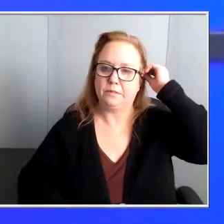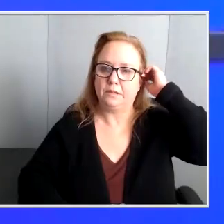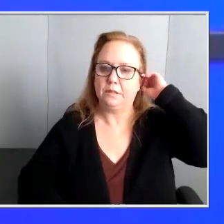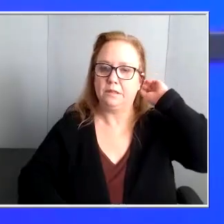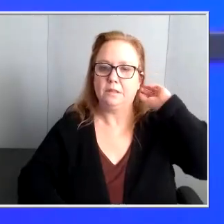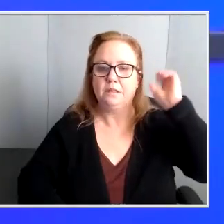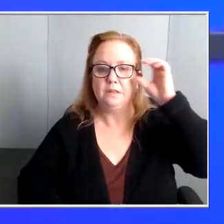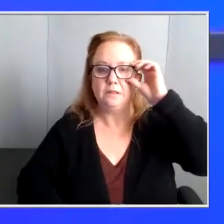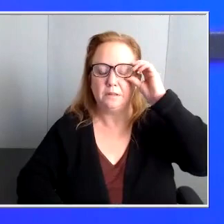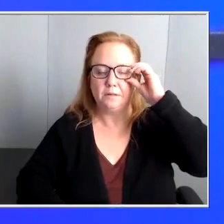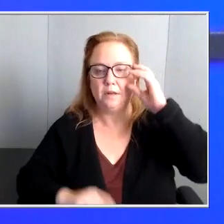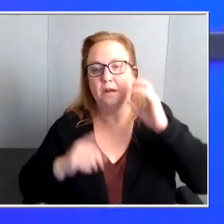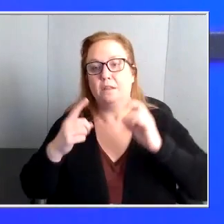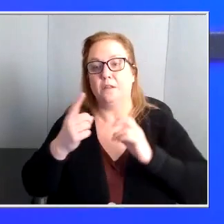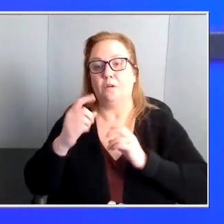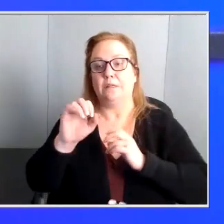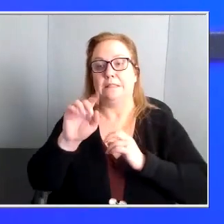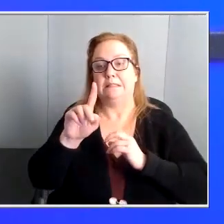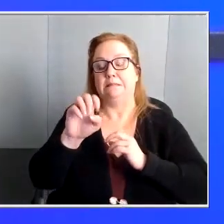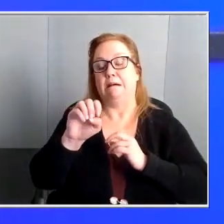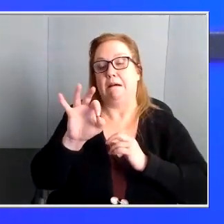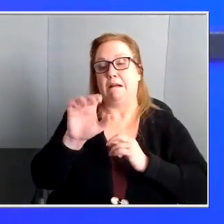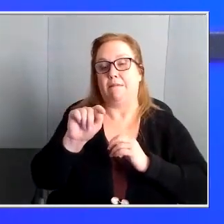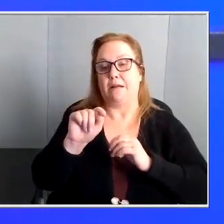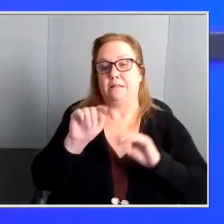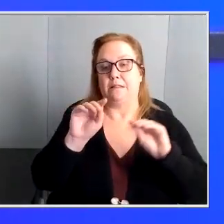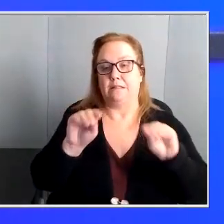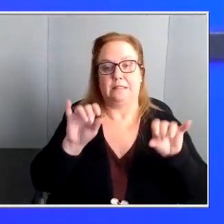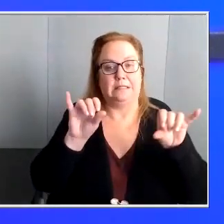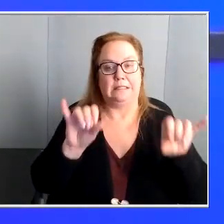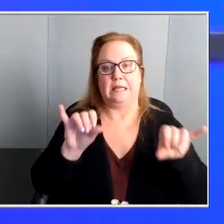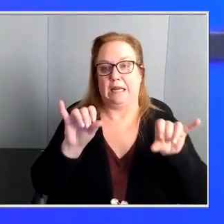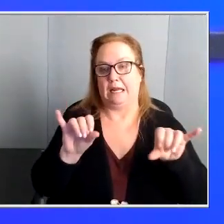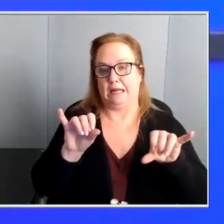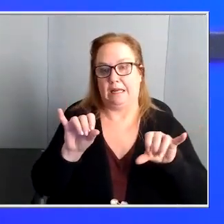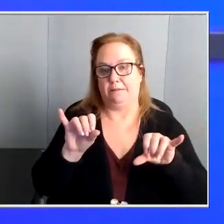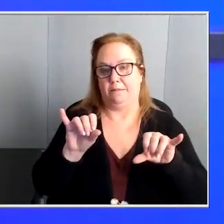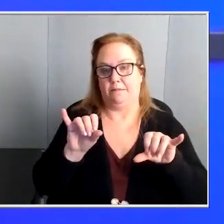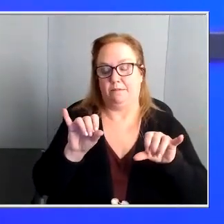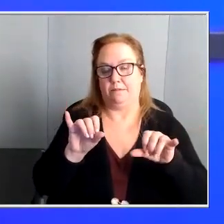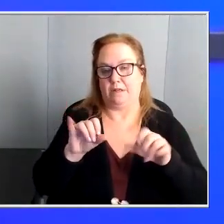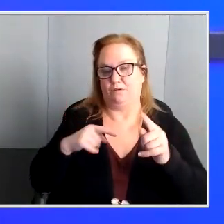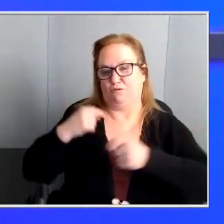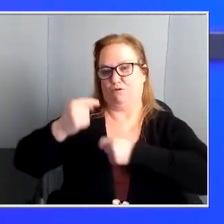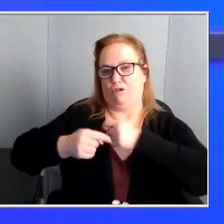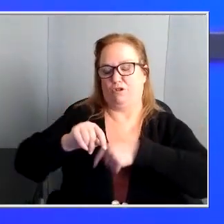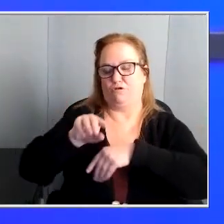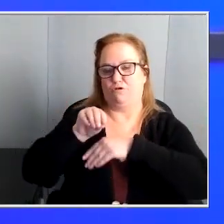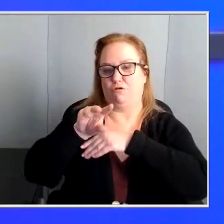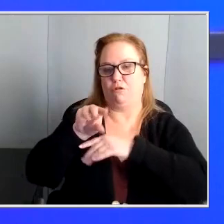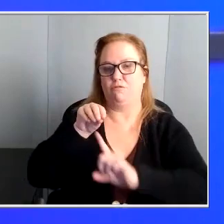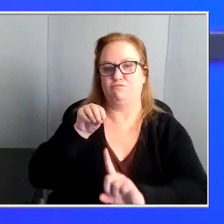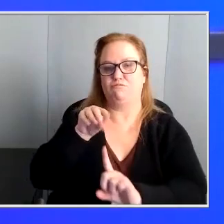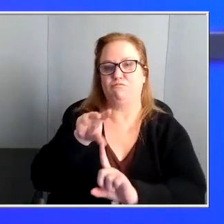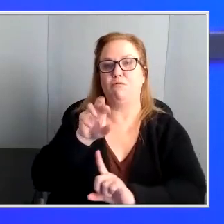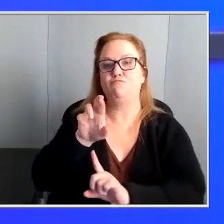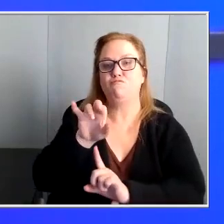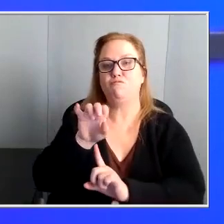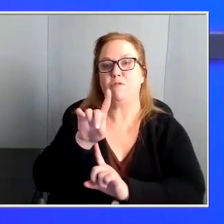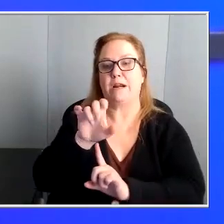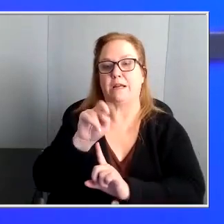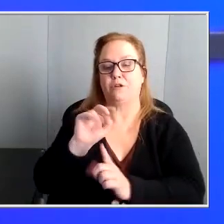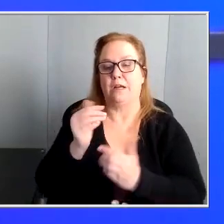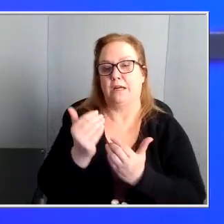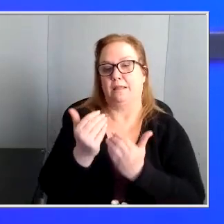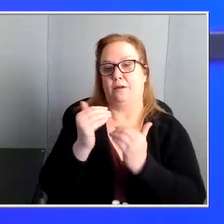The only real side effects of placing GammaTile are the same as having traditional radiation therapy, but they're limited only